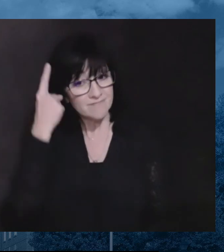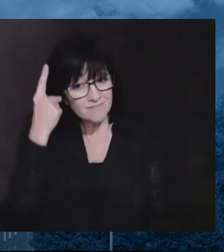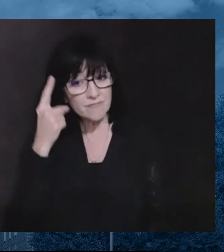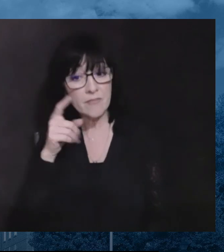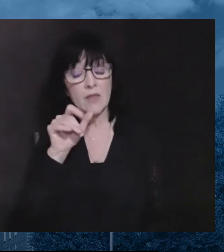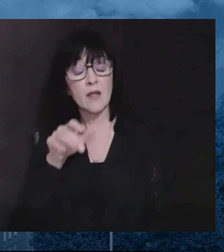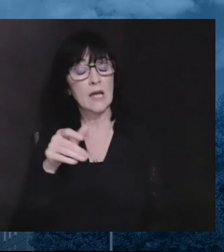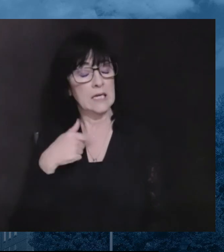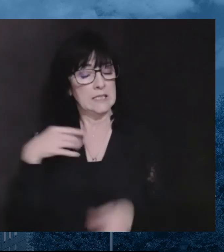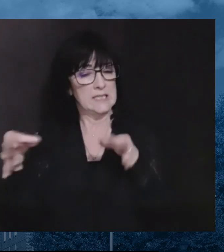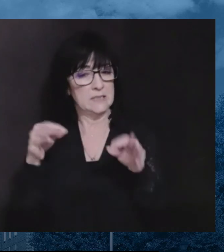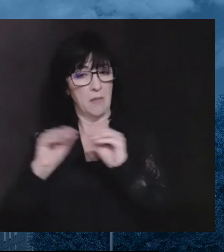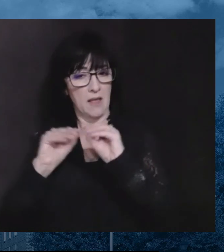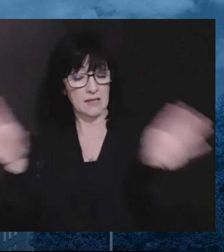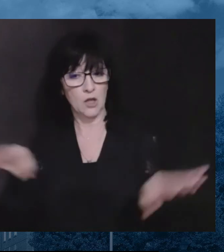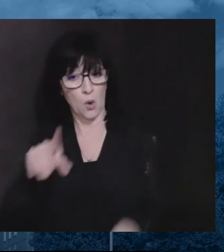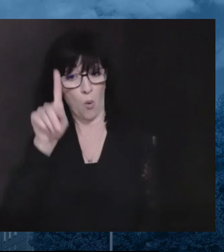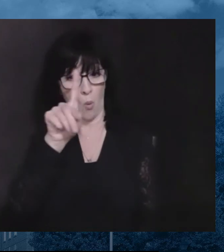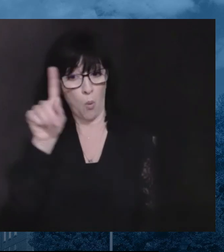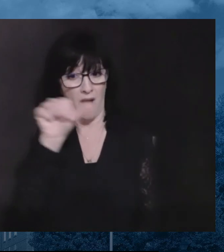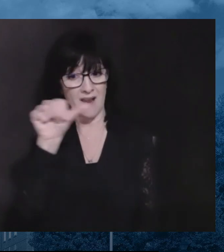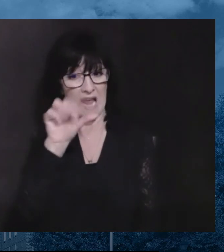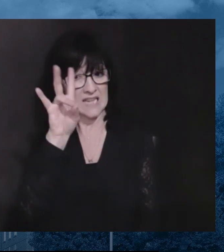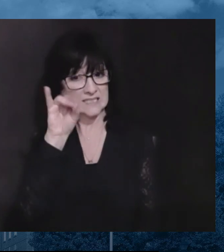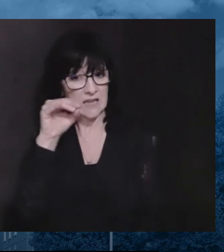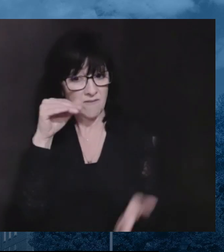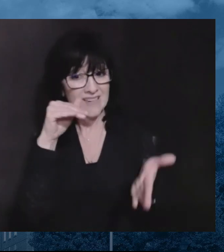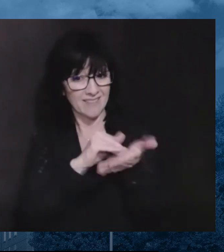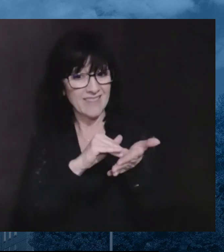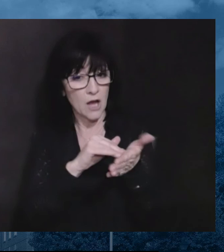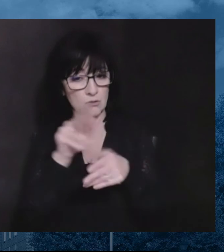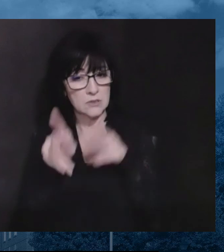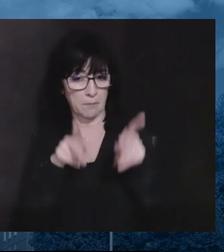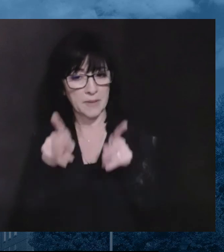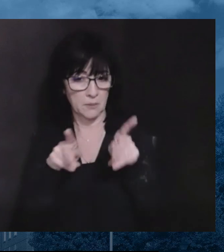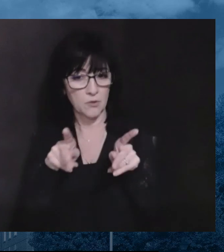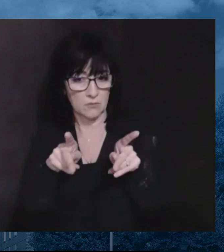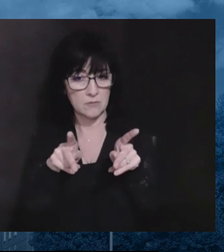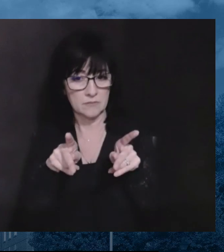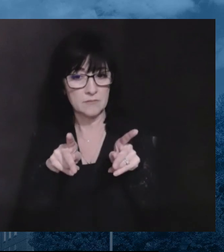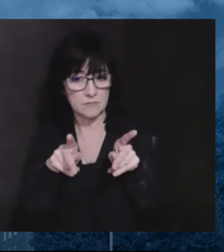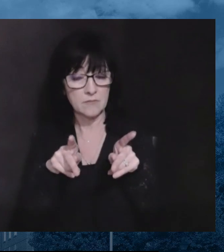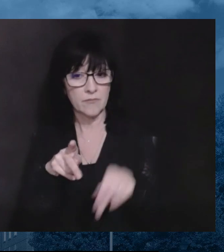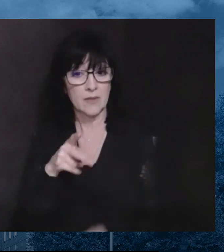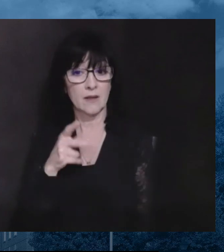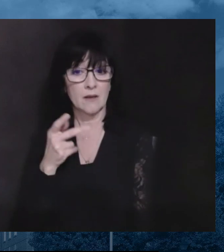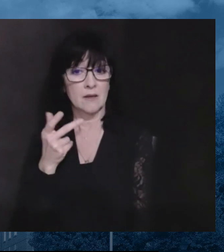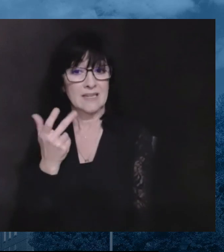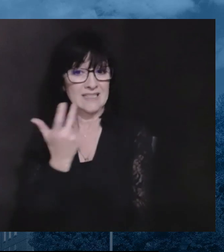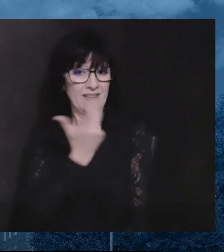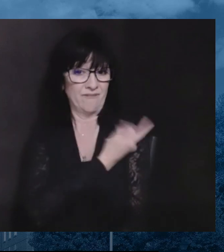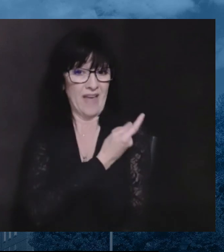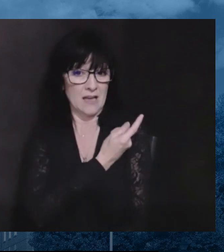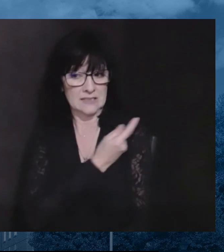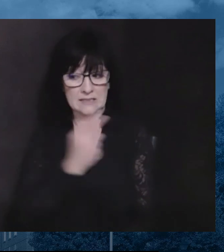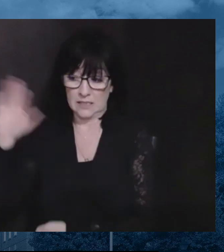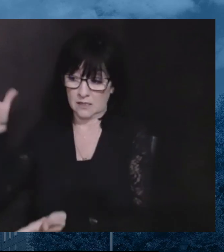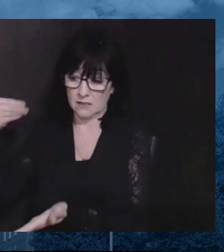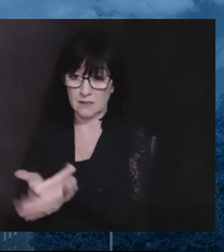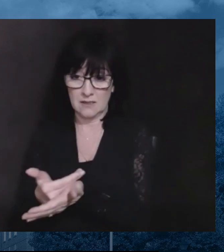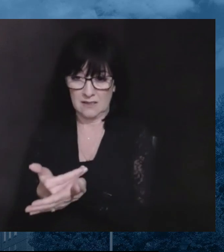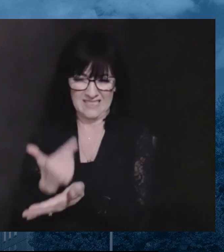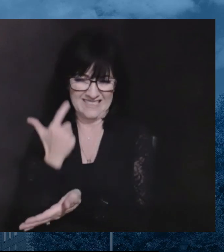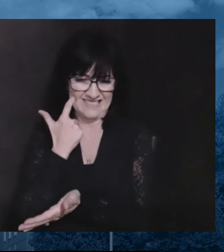people in that phase. So it's a lot of people. And we've only had vaccine in the state for 3 weeks